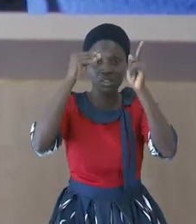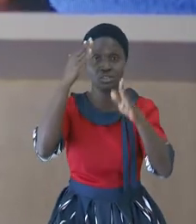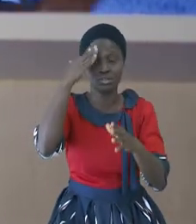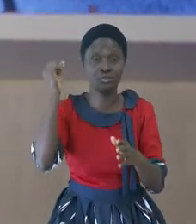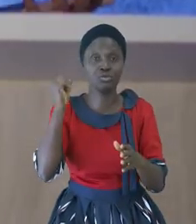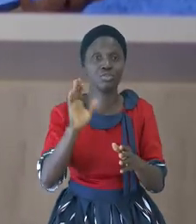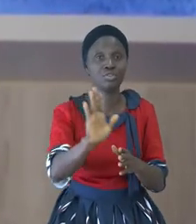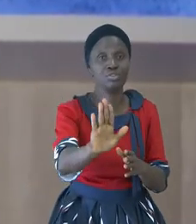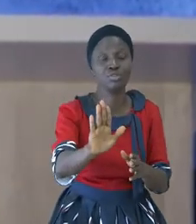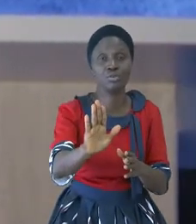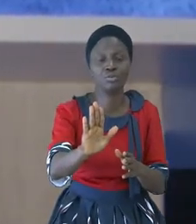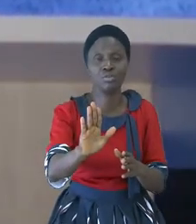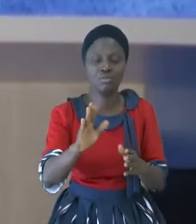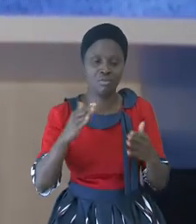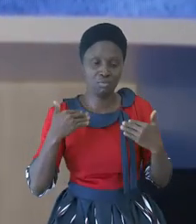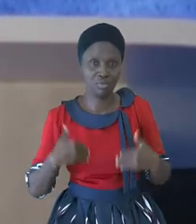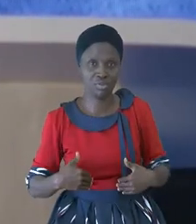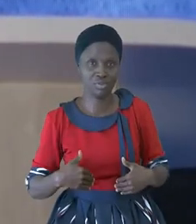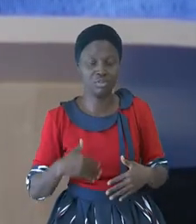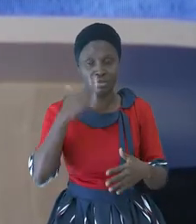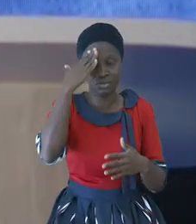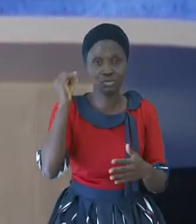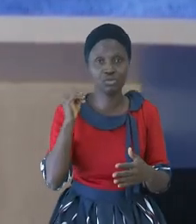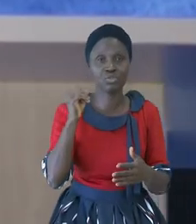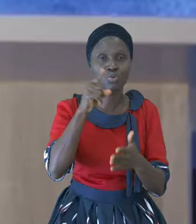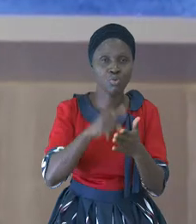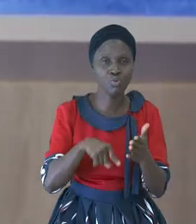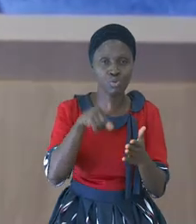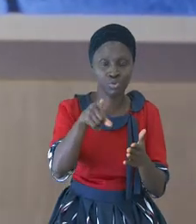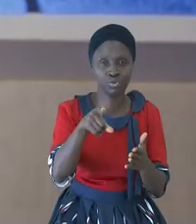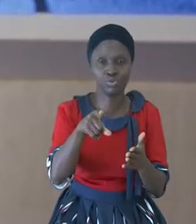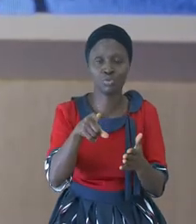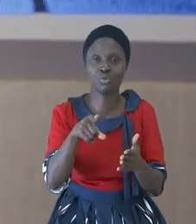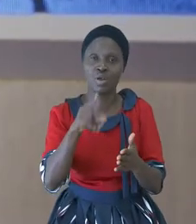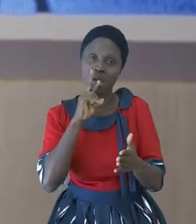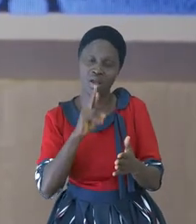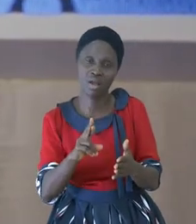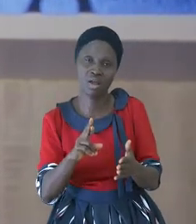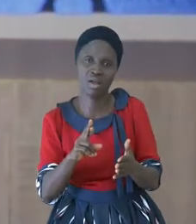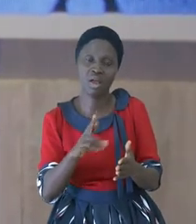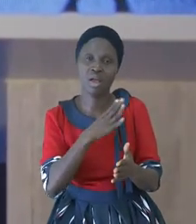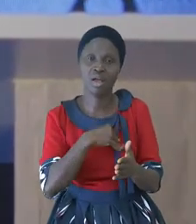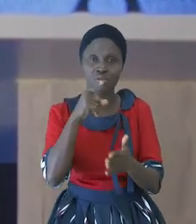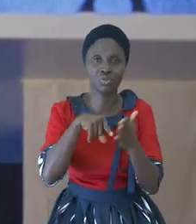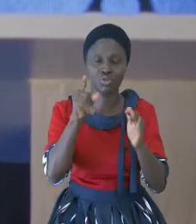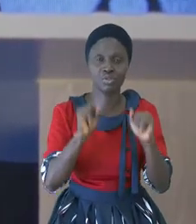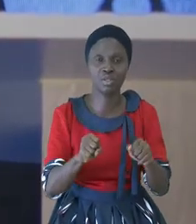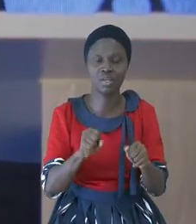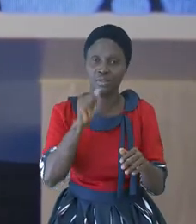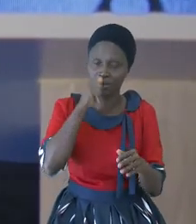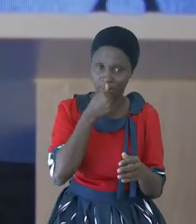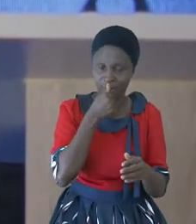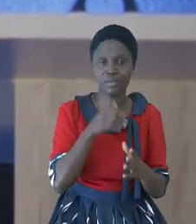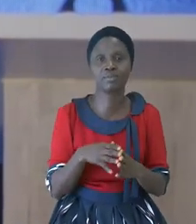temperament. He knows what you want to are cut out for, and nothing beyond your strength